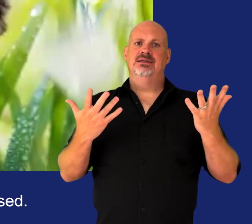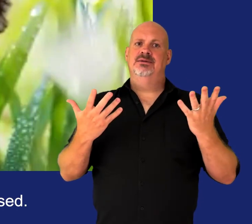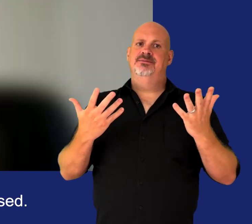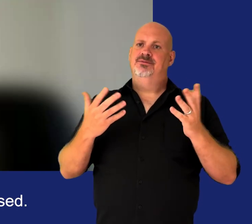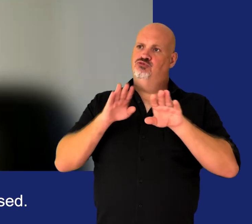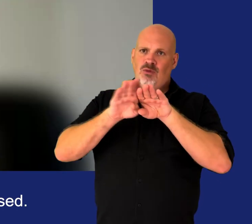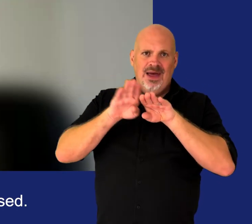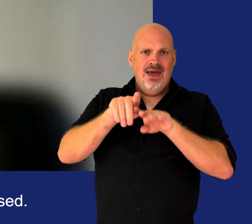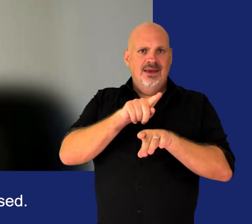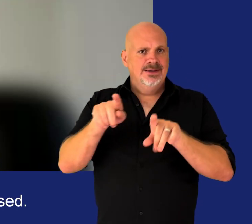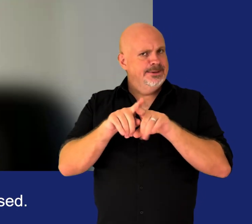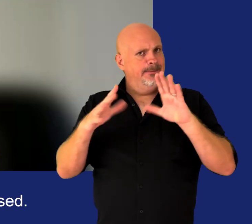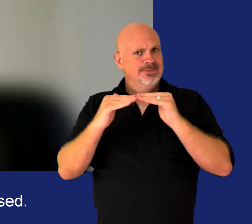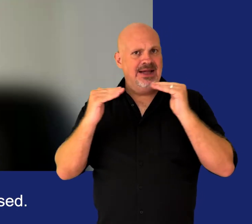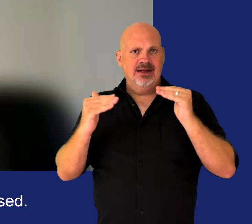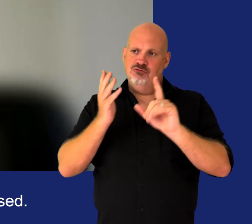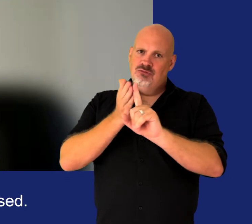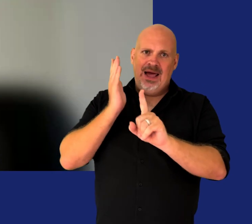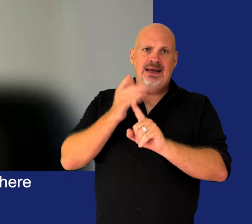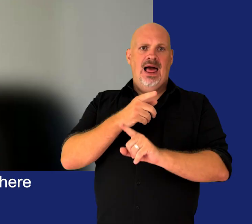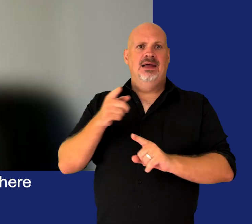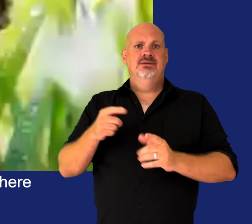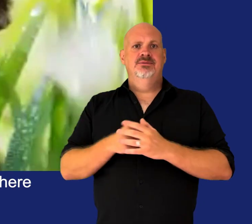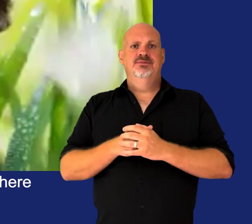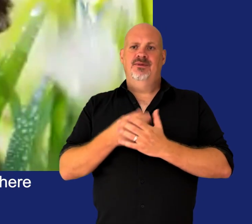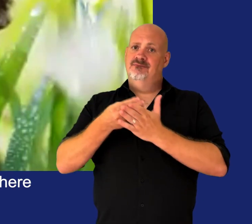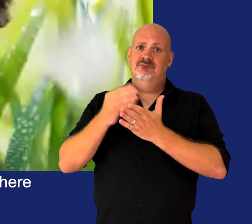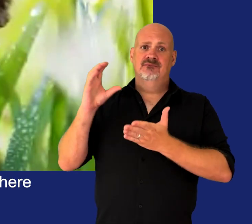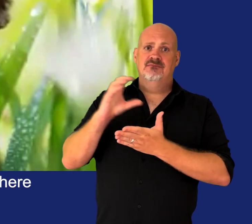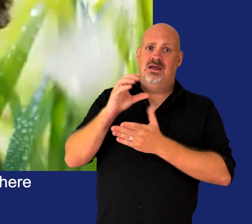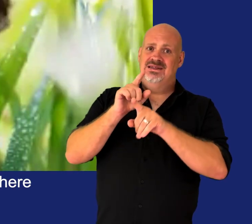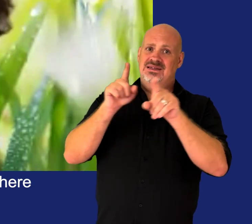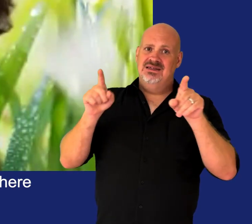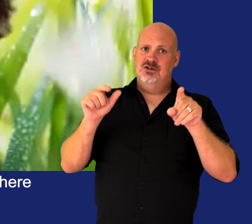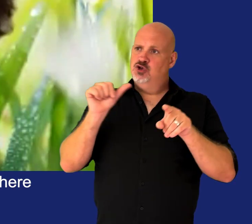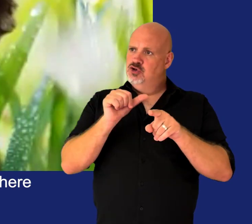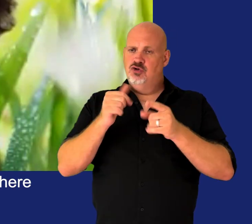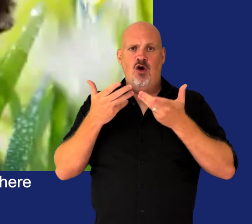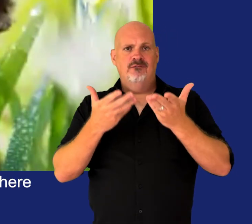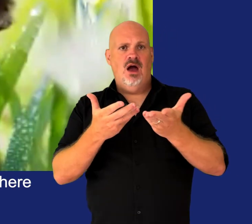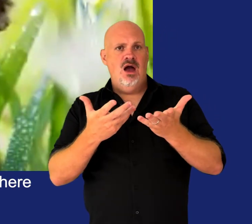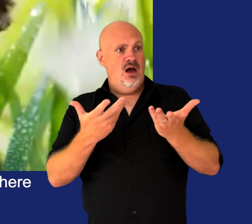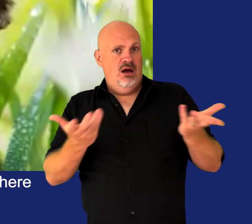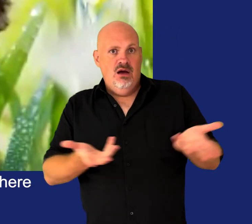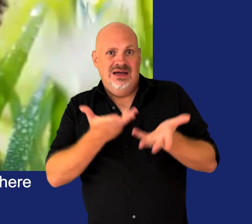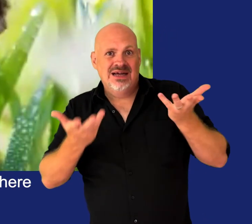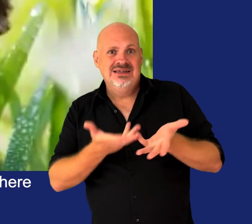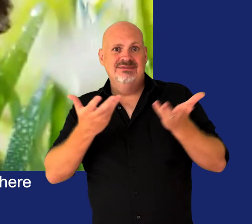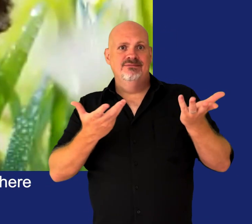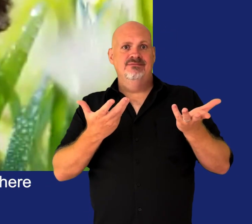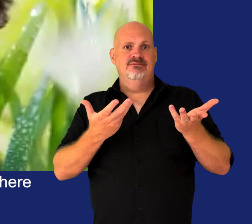same standard, recognised, and maybe the funding providers out there should